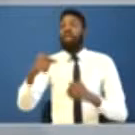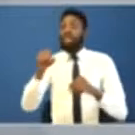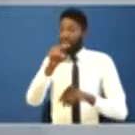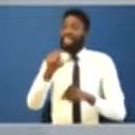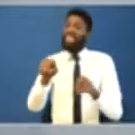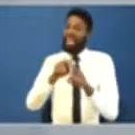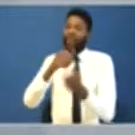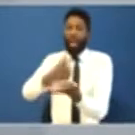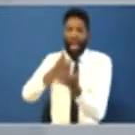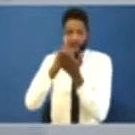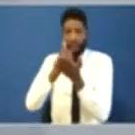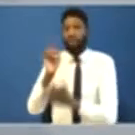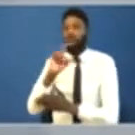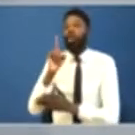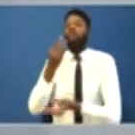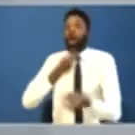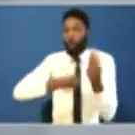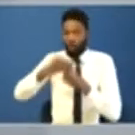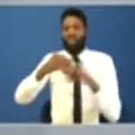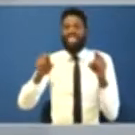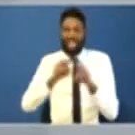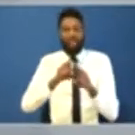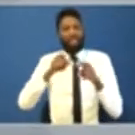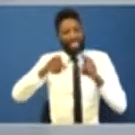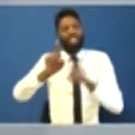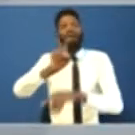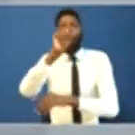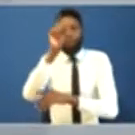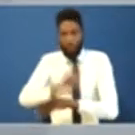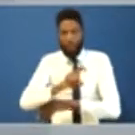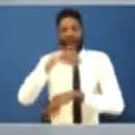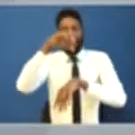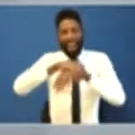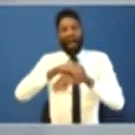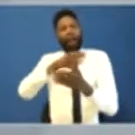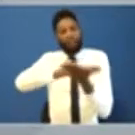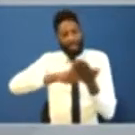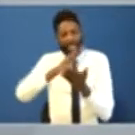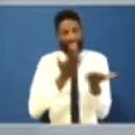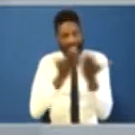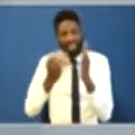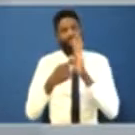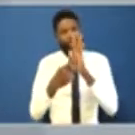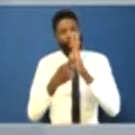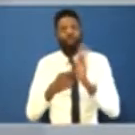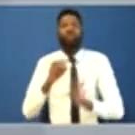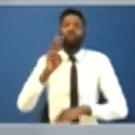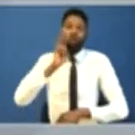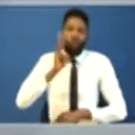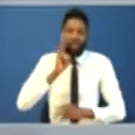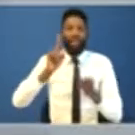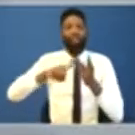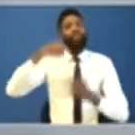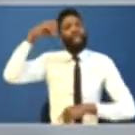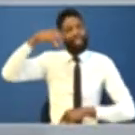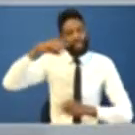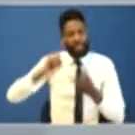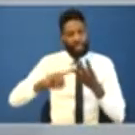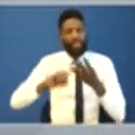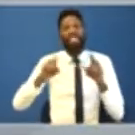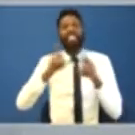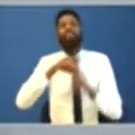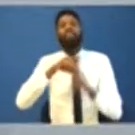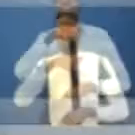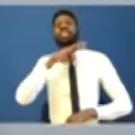economy of nairobi and they should be able to get basic services like water and uh electricity and sewerage